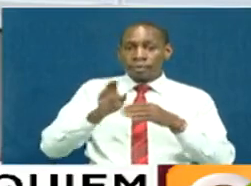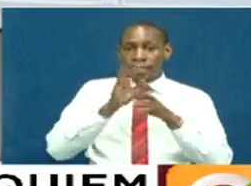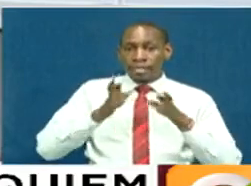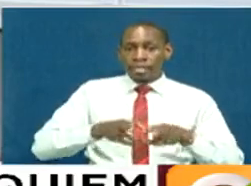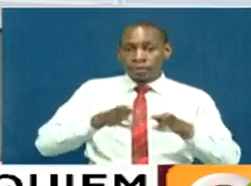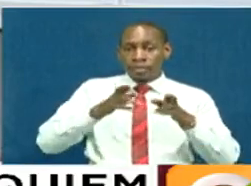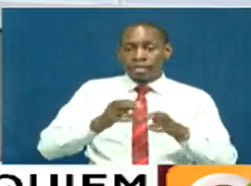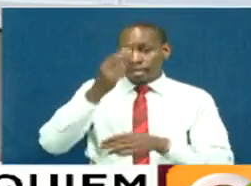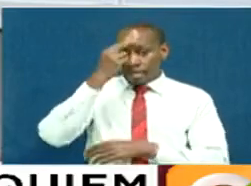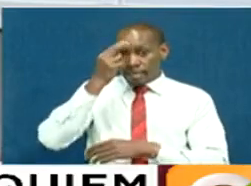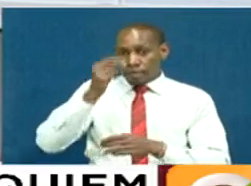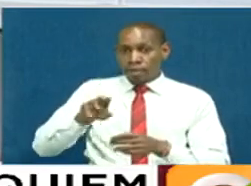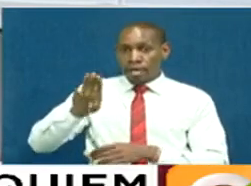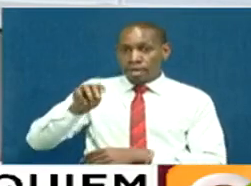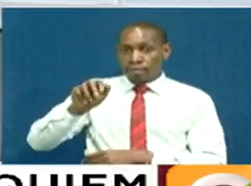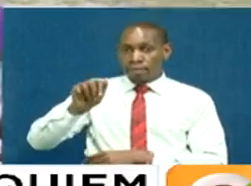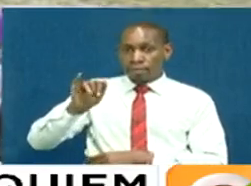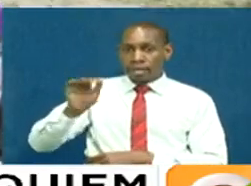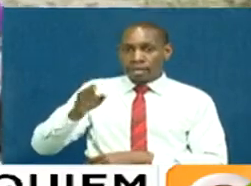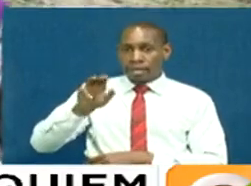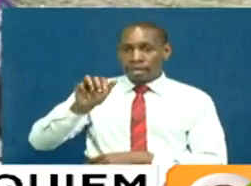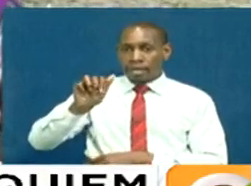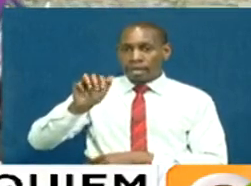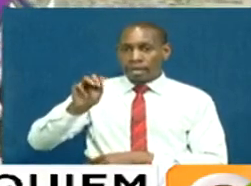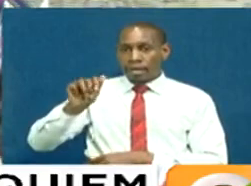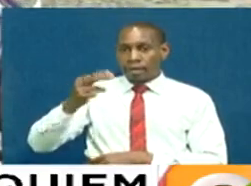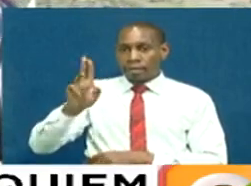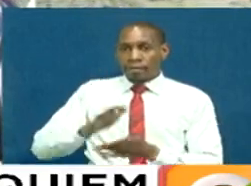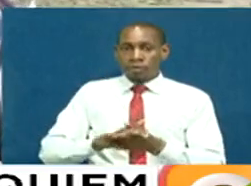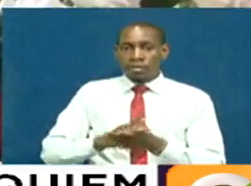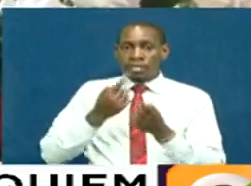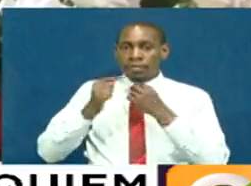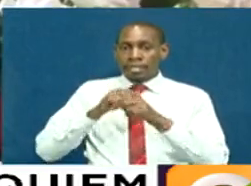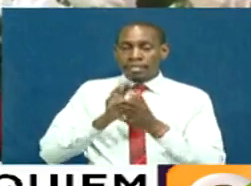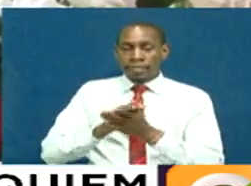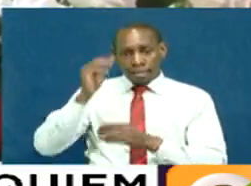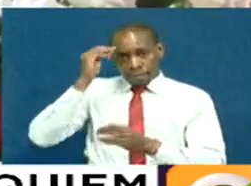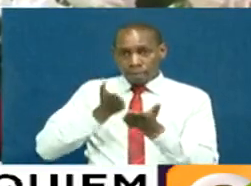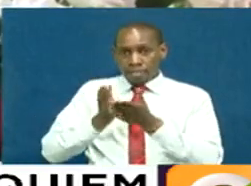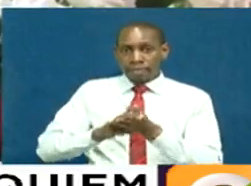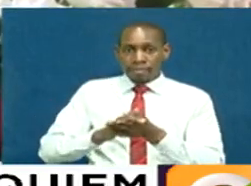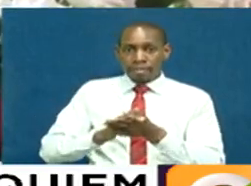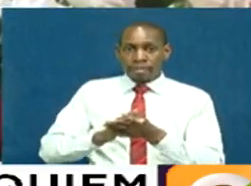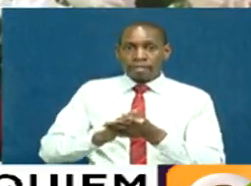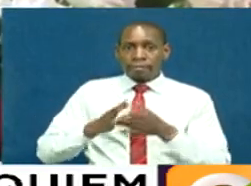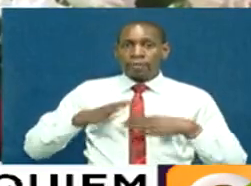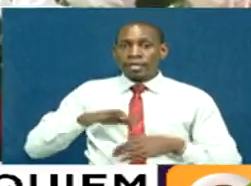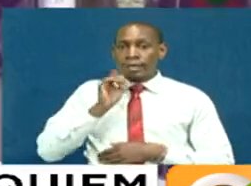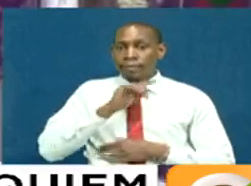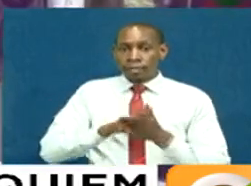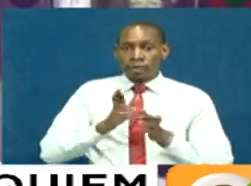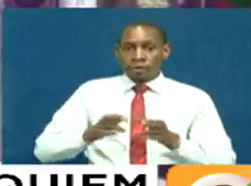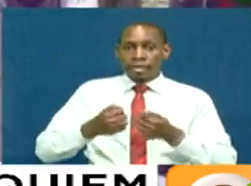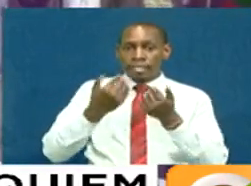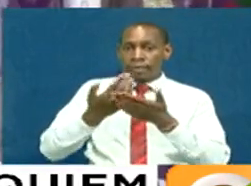Mahiu Narok road. Speaking during a requiem mass for 9 accident victims who perished in a road accident in Mai Mahiu last